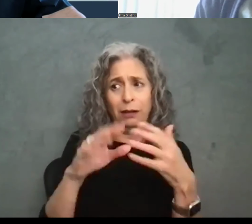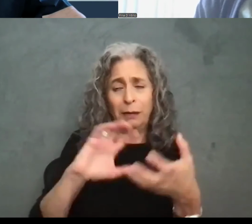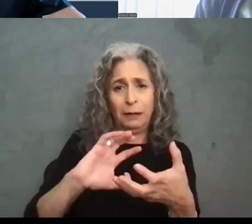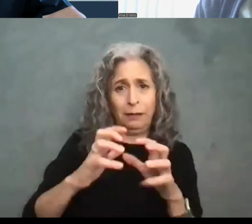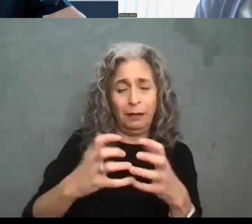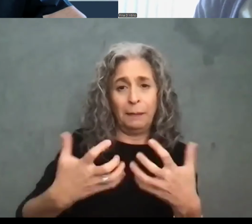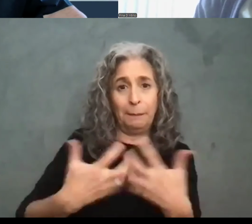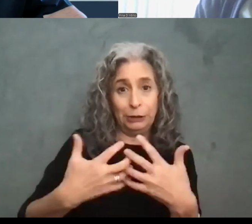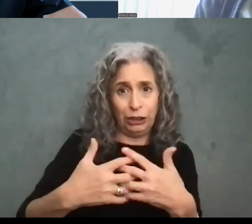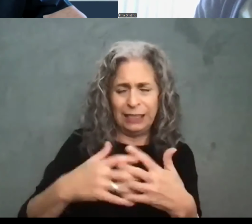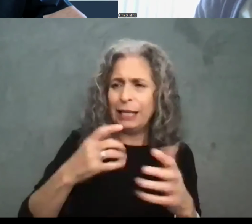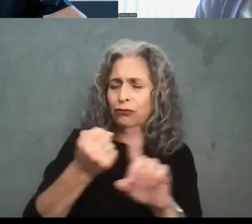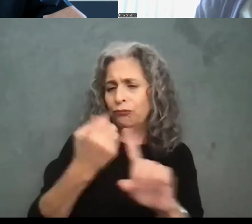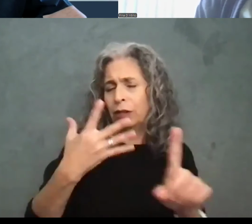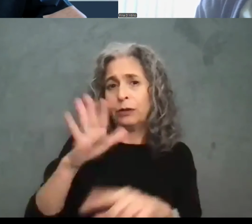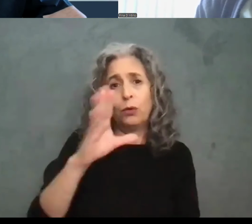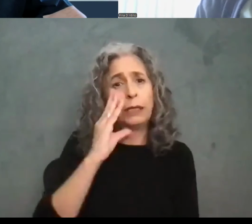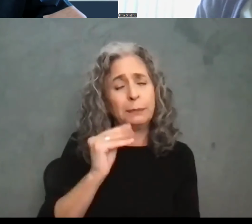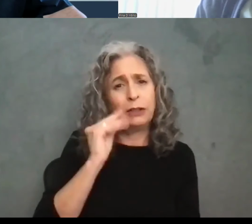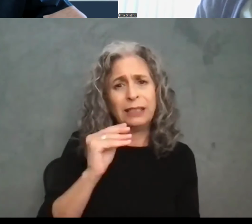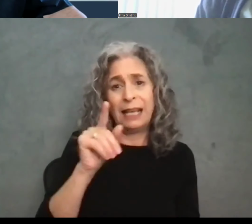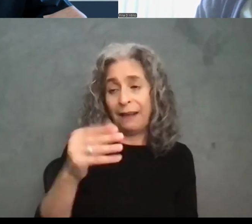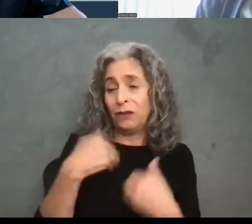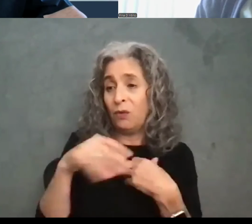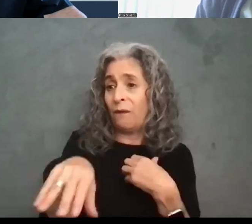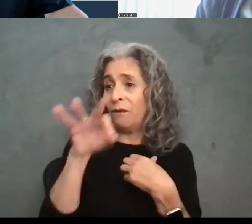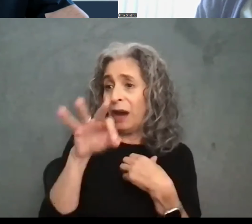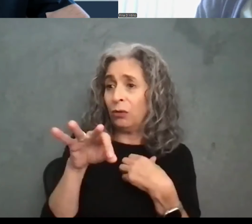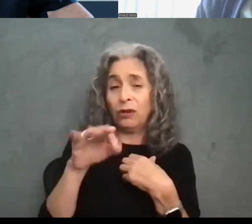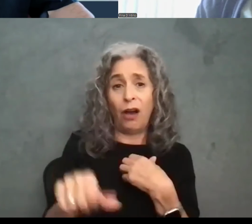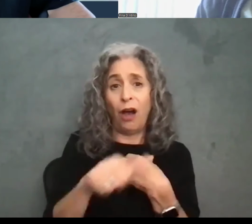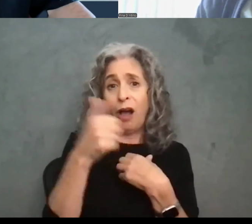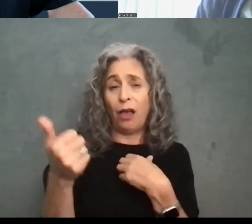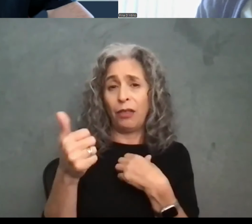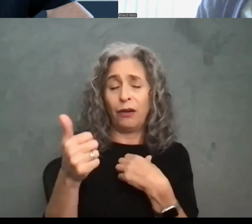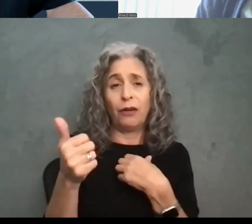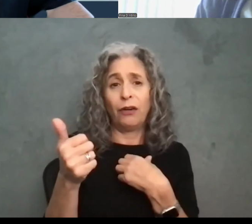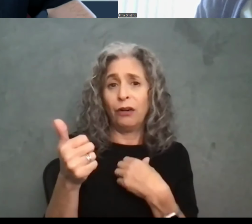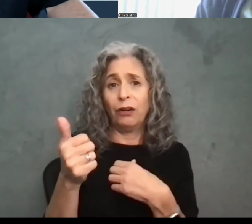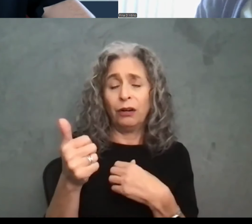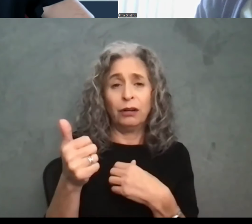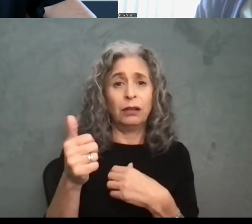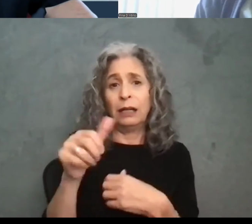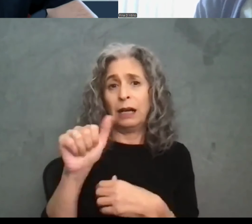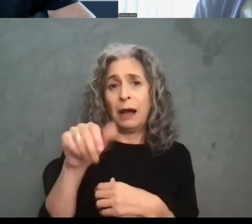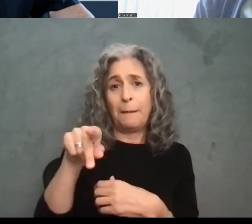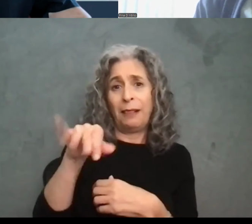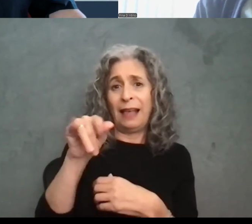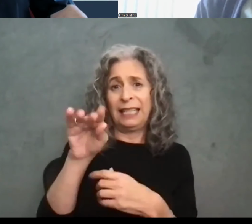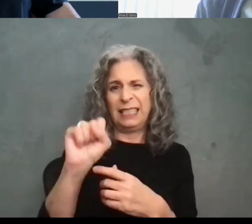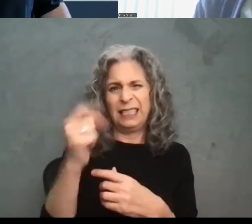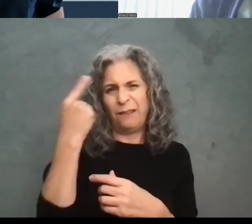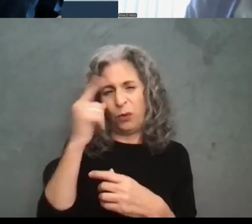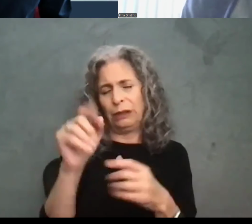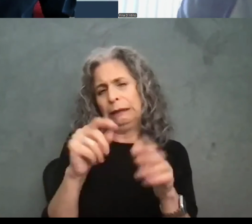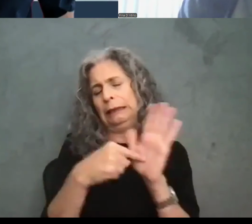please elaborate on your experience, and have you found other appliances such